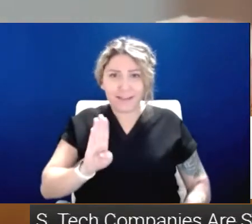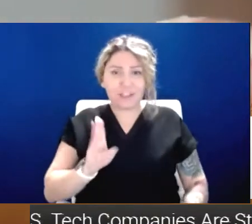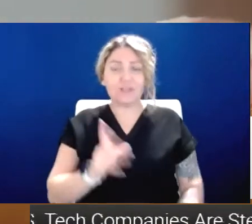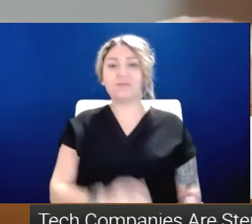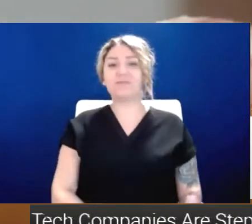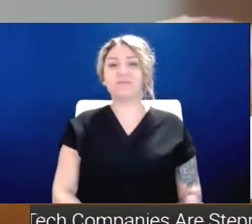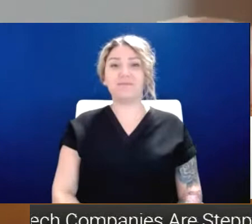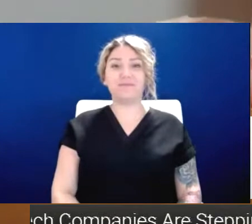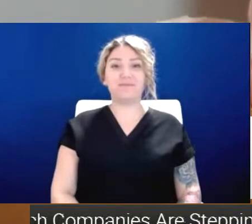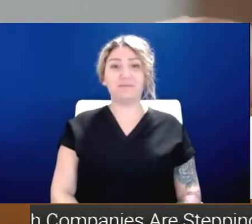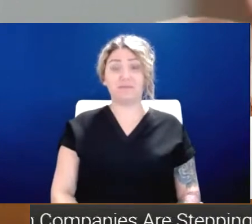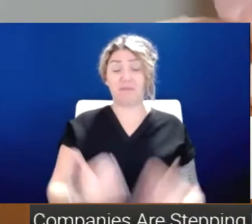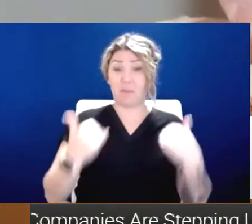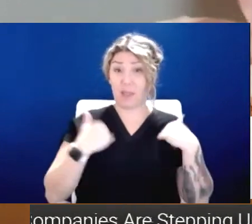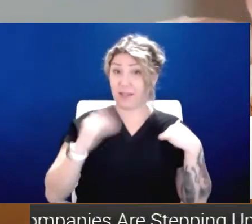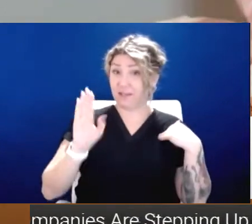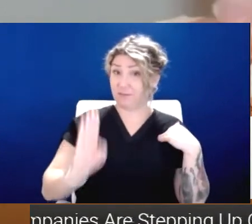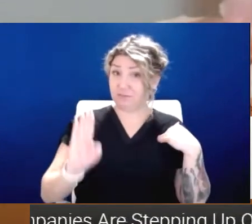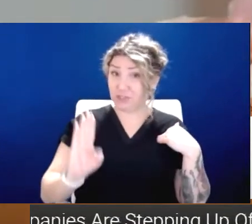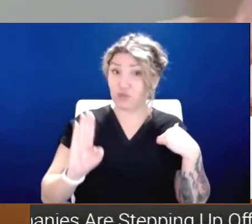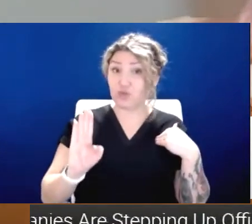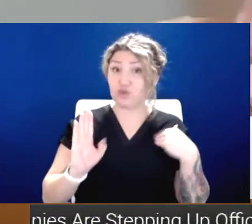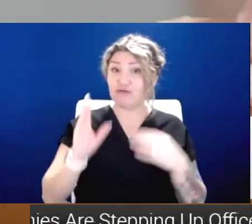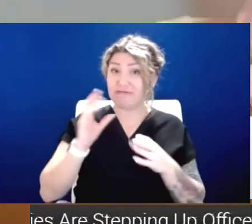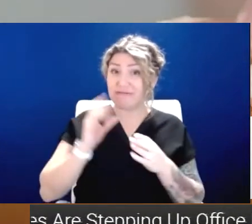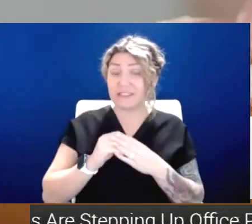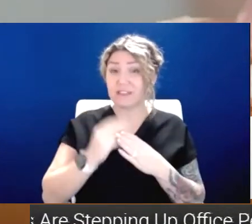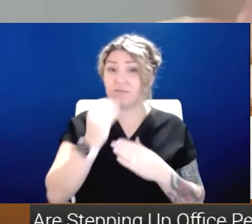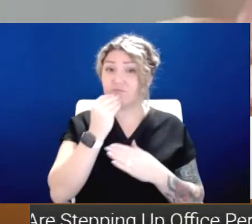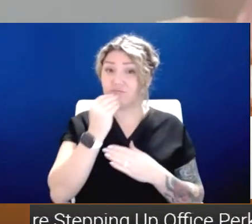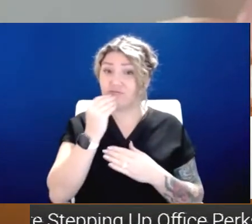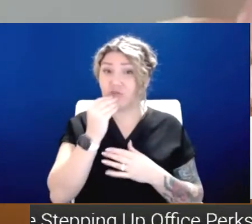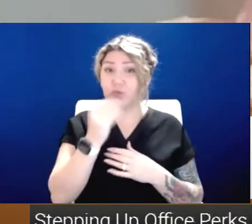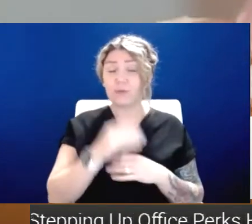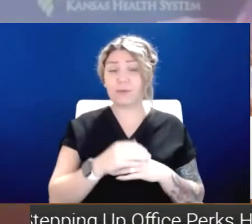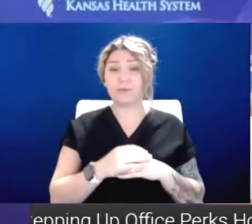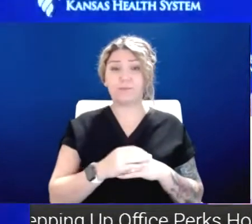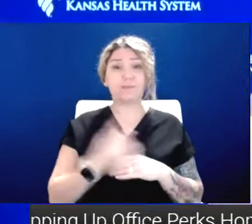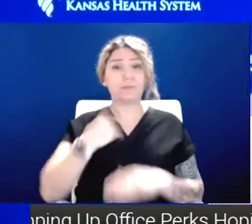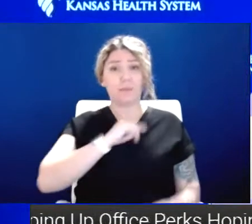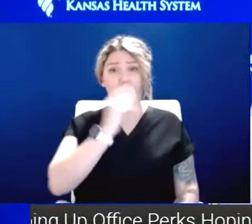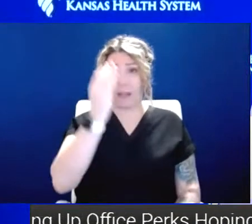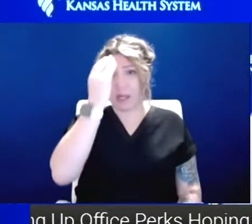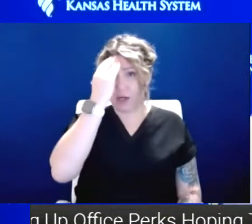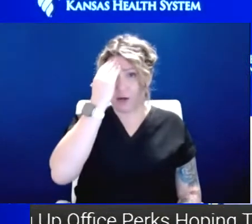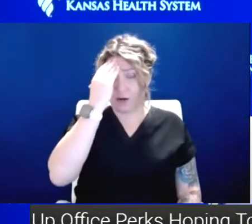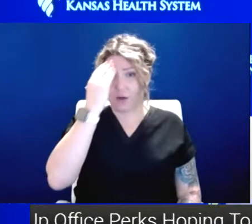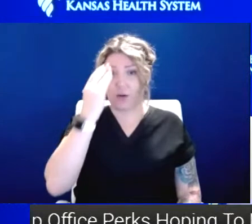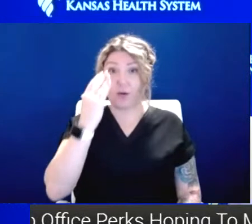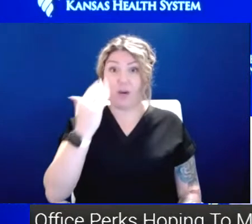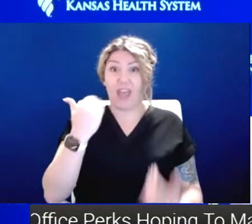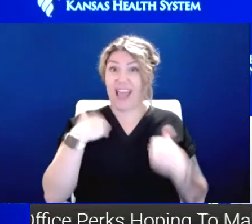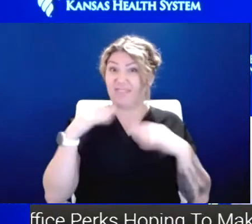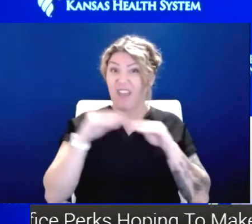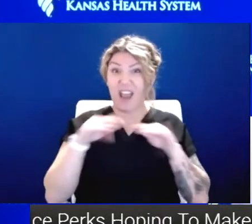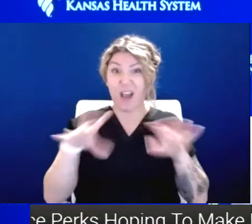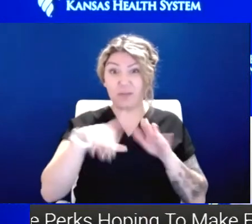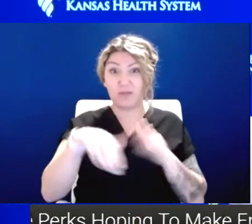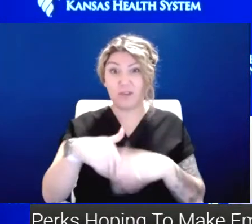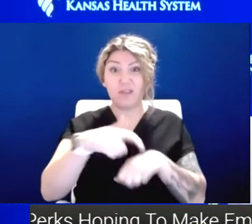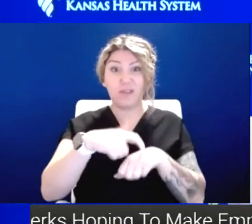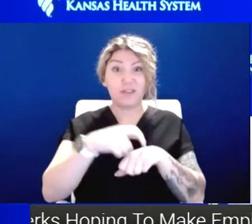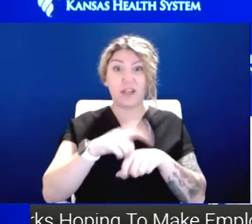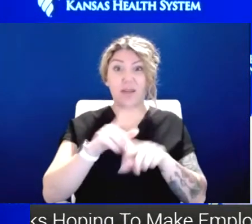there is bacteria on those food substances. We know that there are outbreaks all the time that we hear about in different